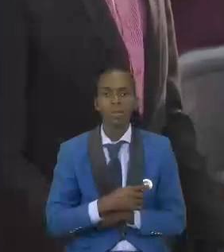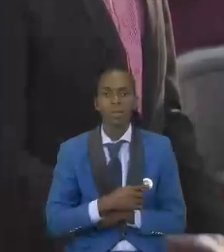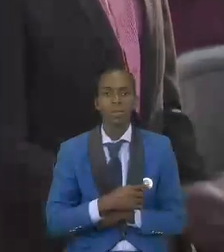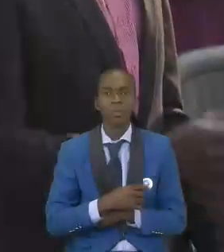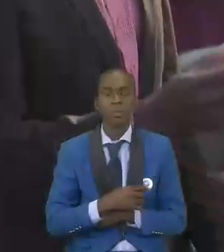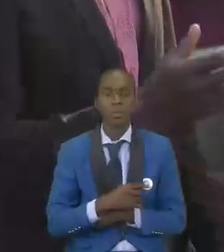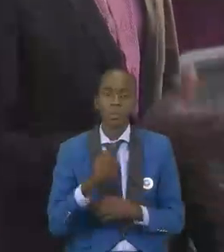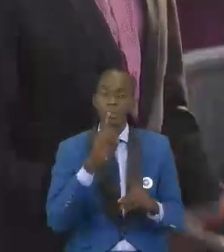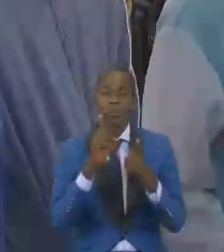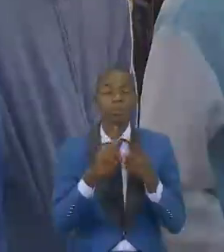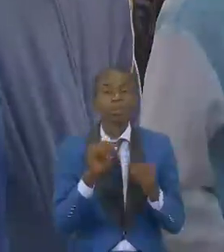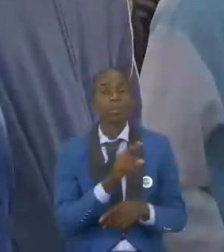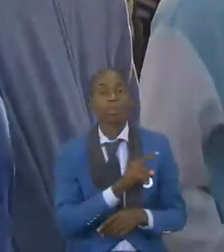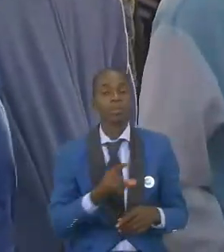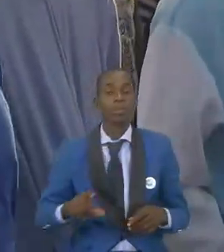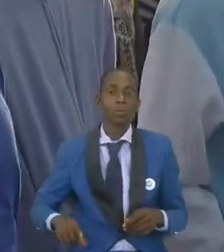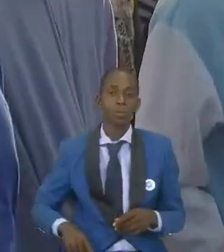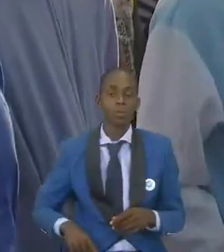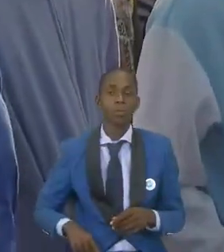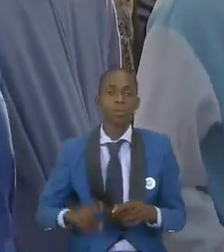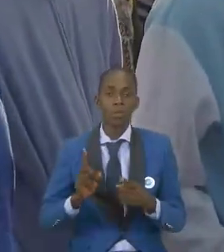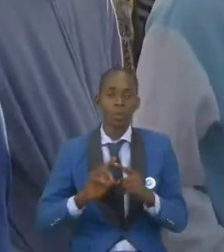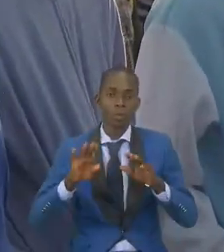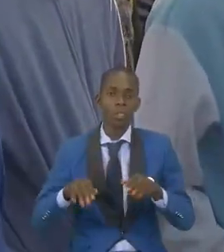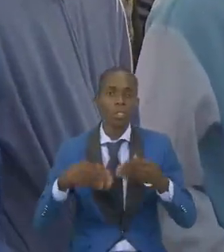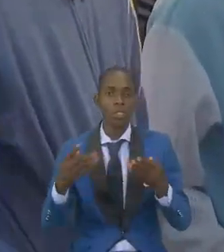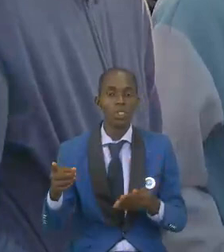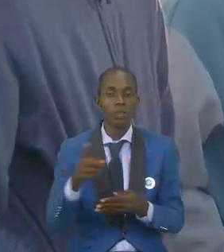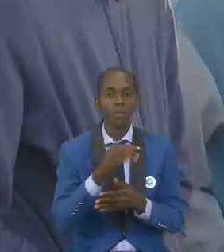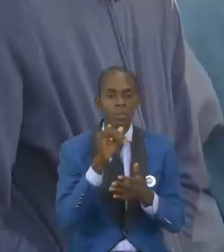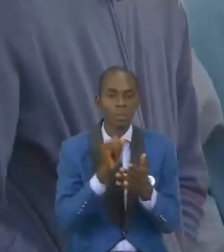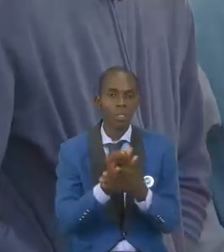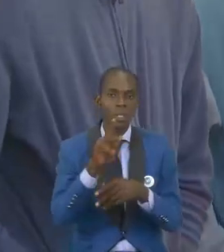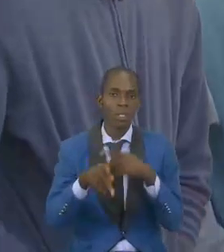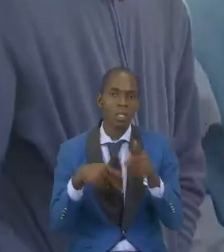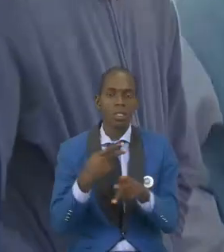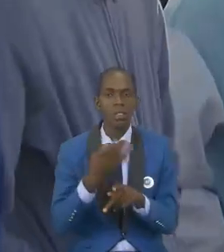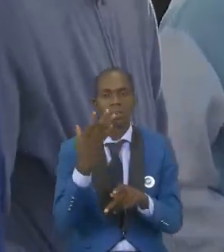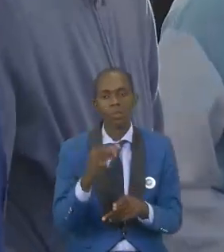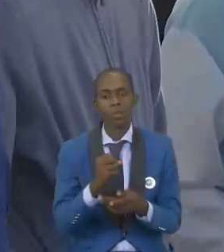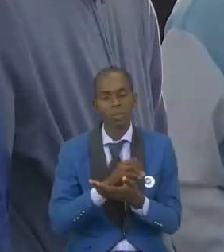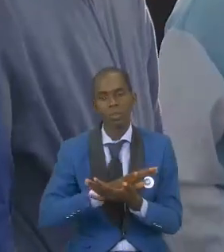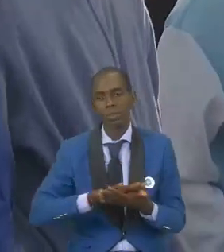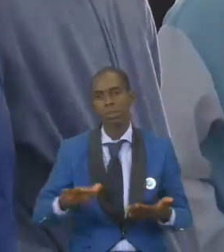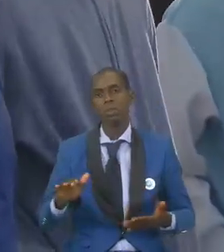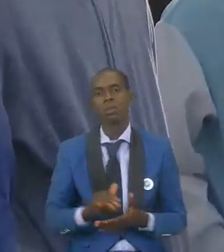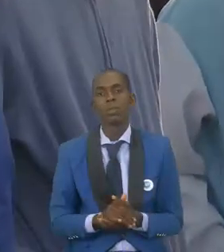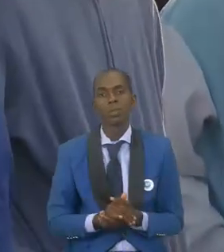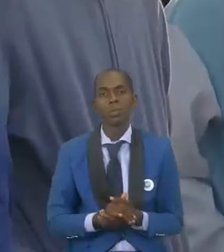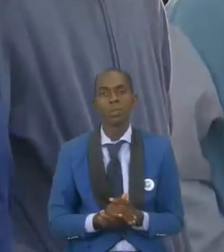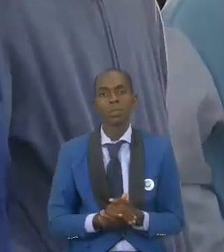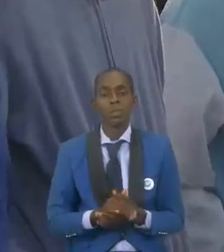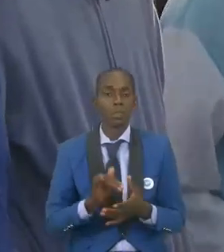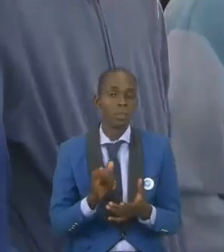Tell the Lord to give you that kind of sanctification that